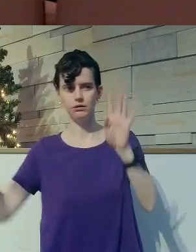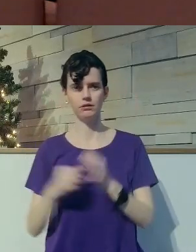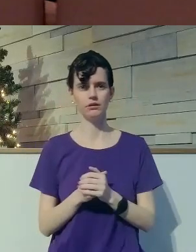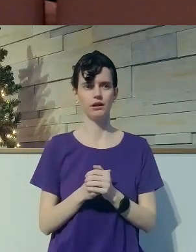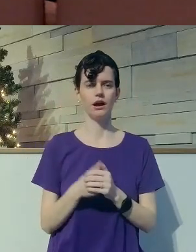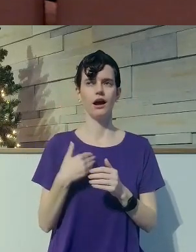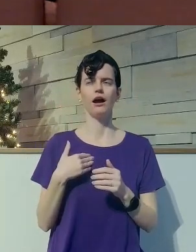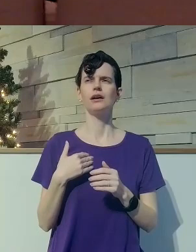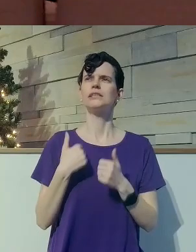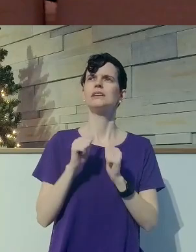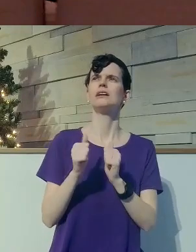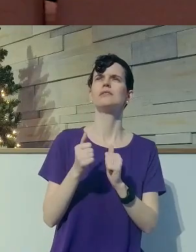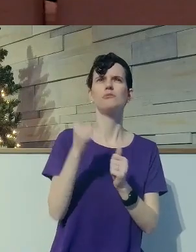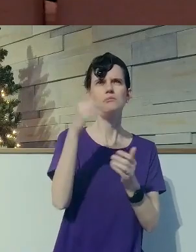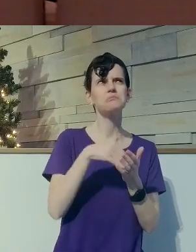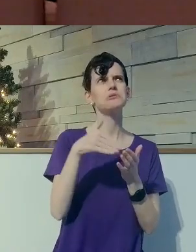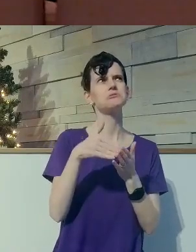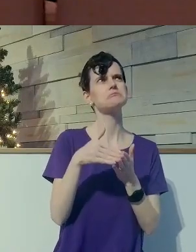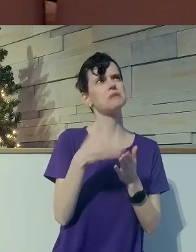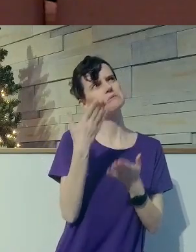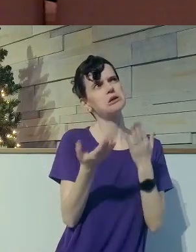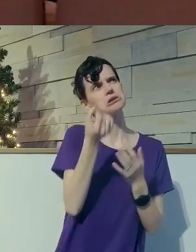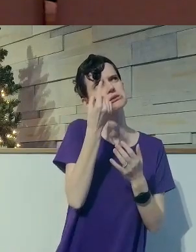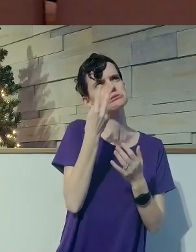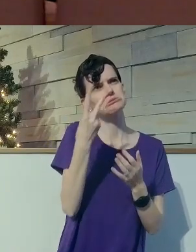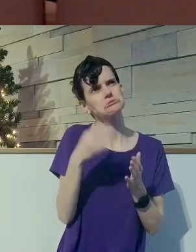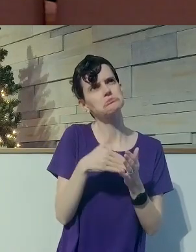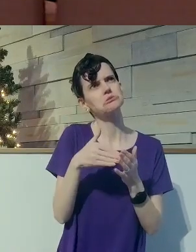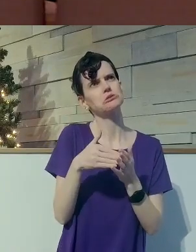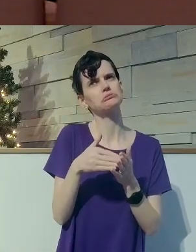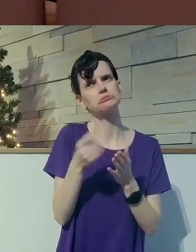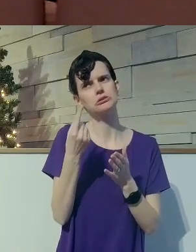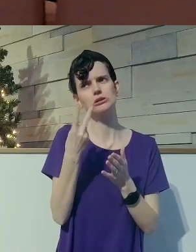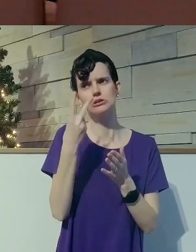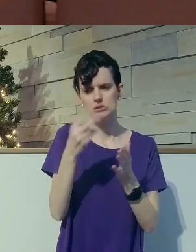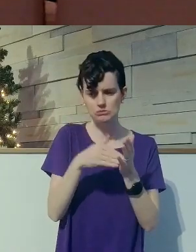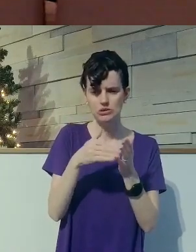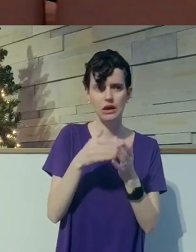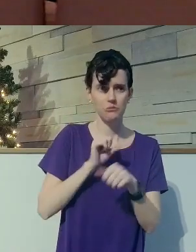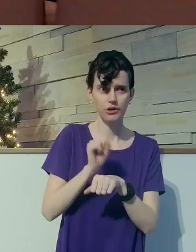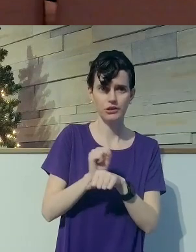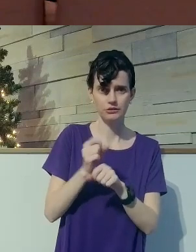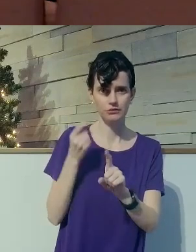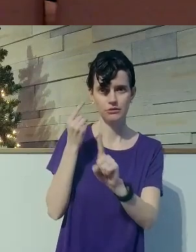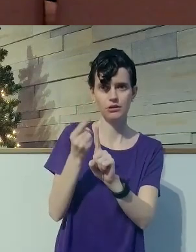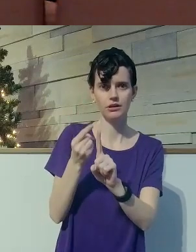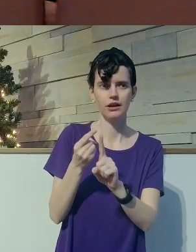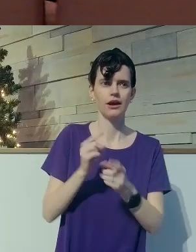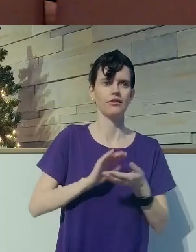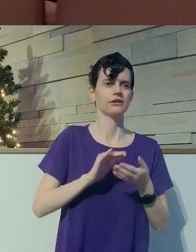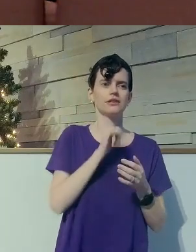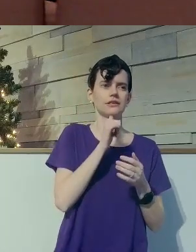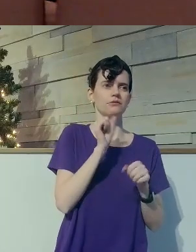I kind of have my head around what a million is. I know what 2 million is because 2 million is what I'm working on. I gave up on the